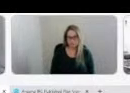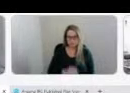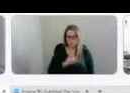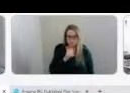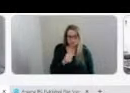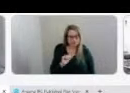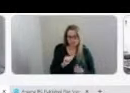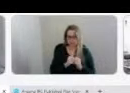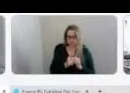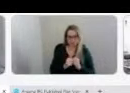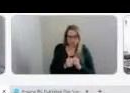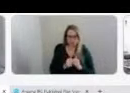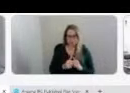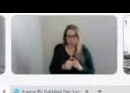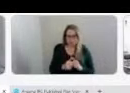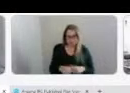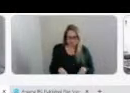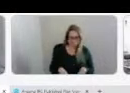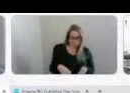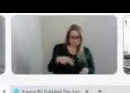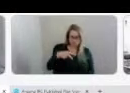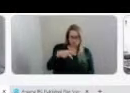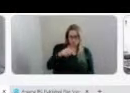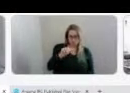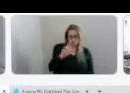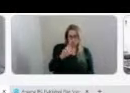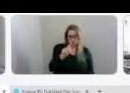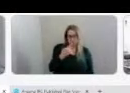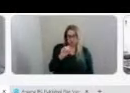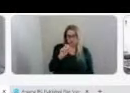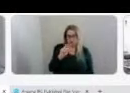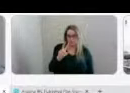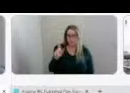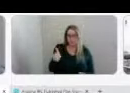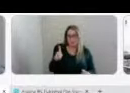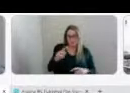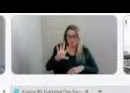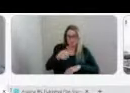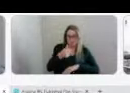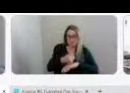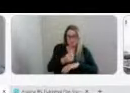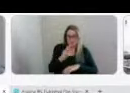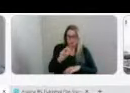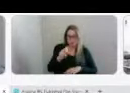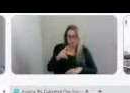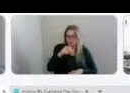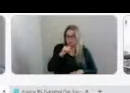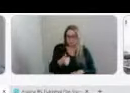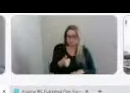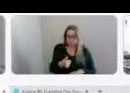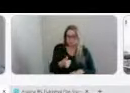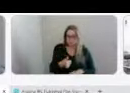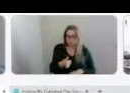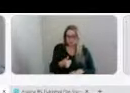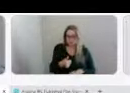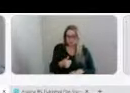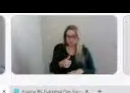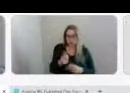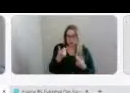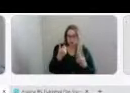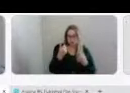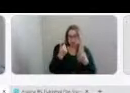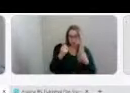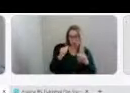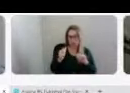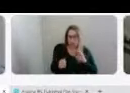competitive it is partisan and the people that drafted this map were not even hiding the fact that this was a partisan